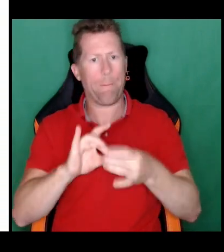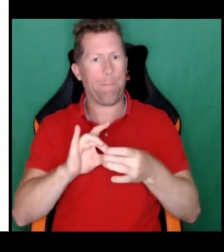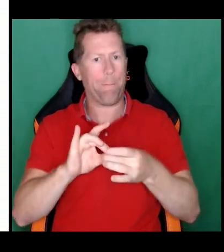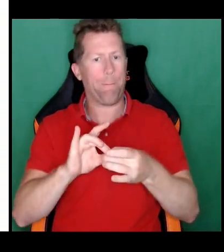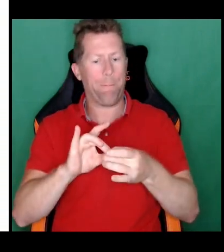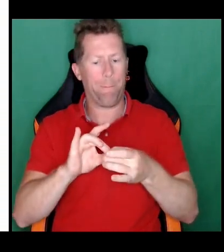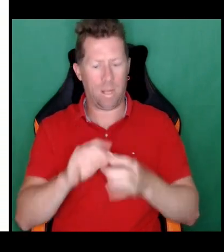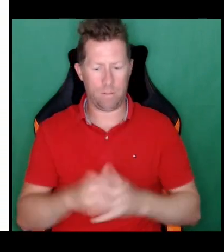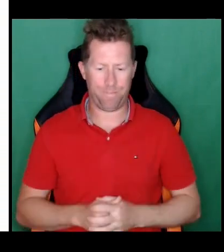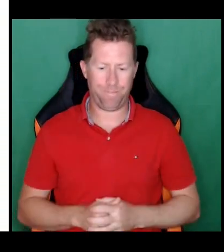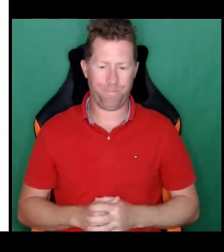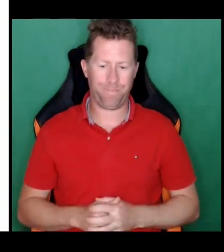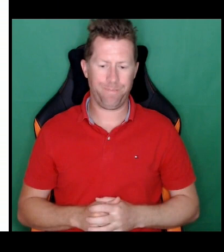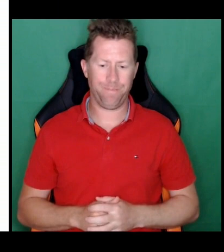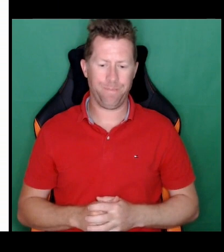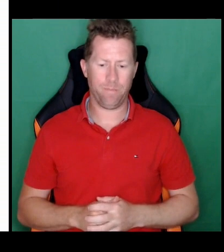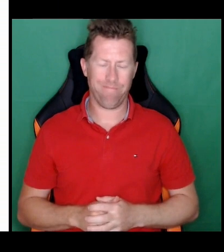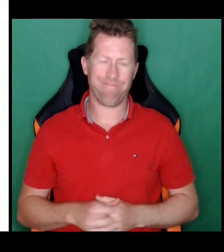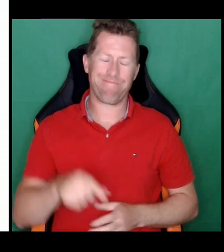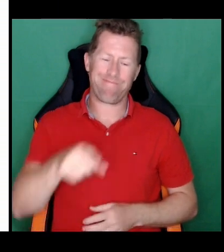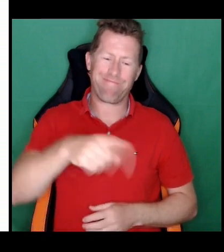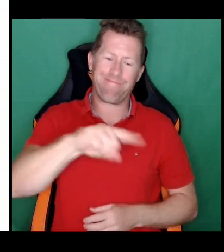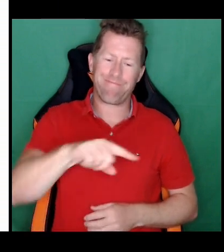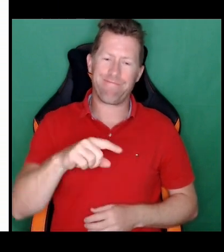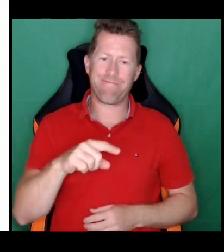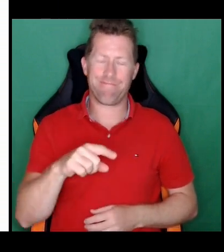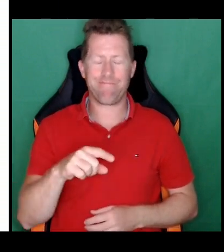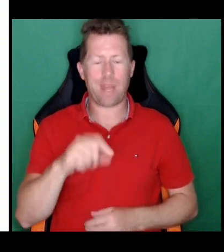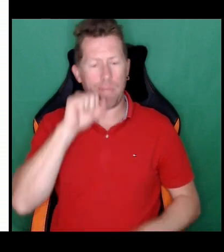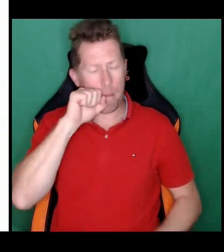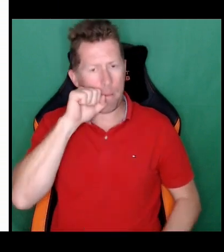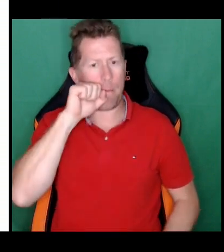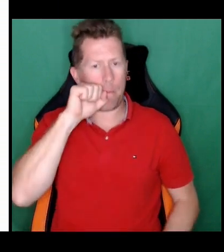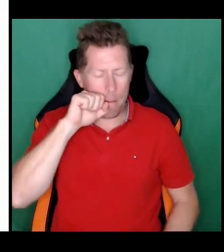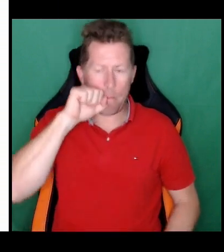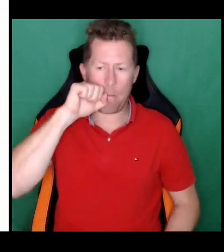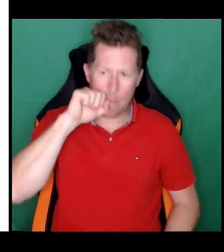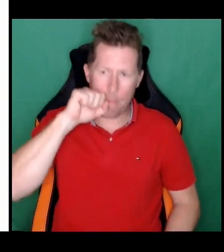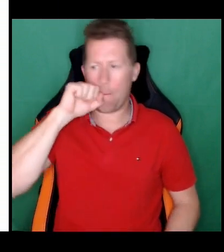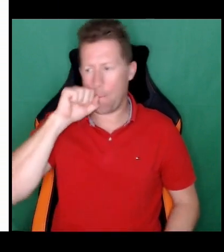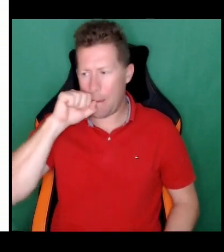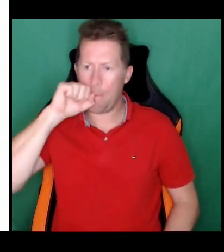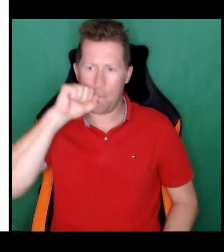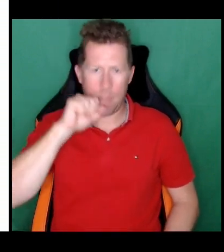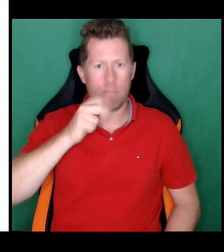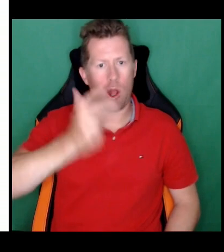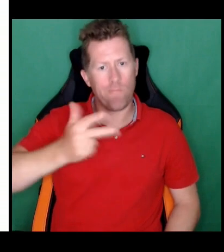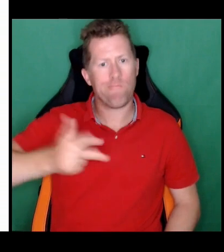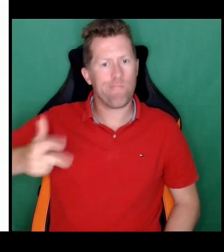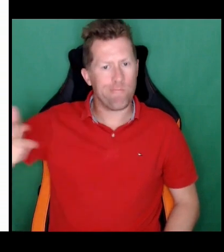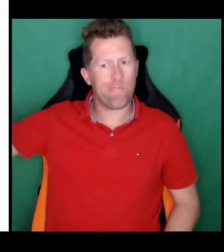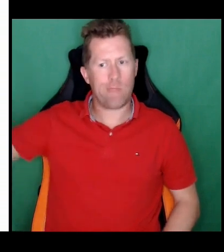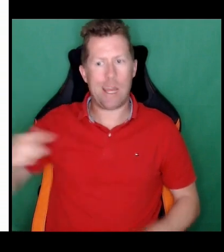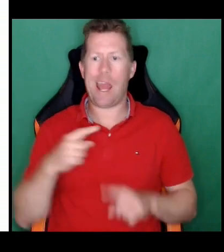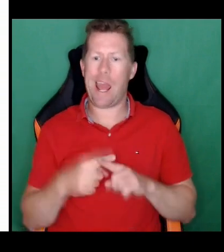attached. So these teenagers are now vaping more frequently, and it's longer than it's